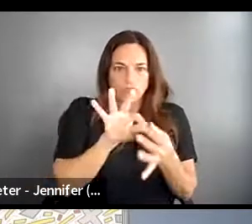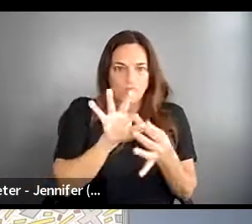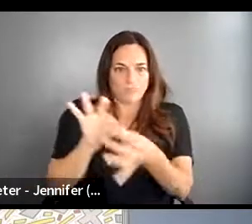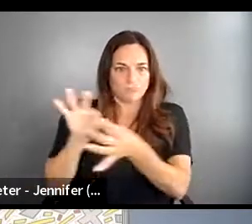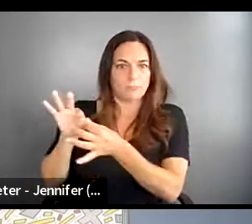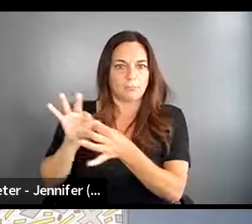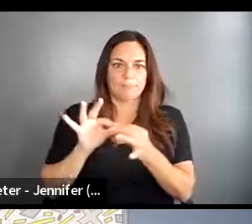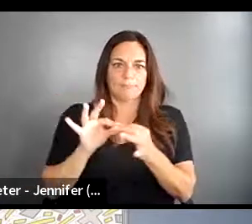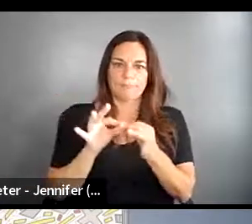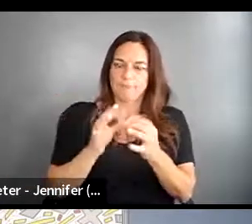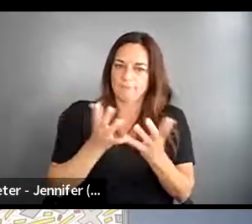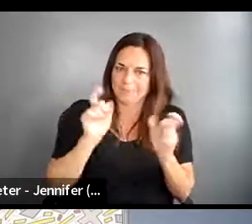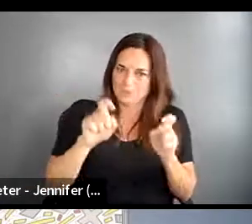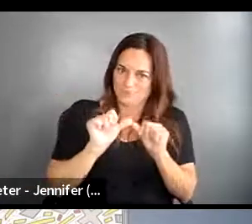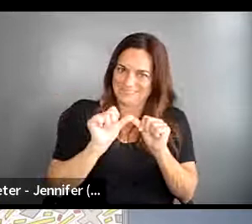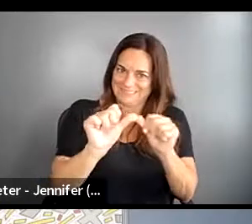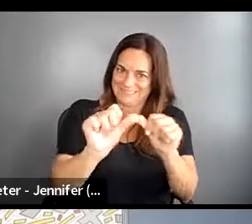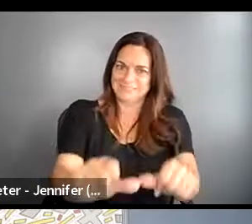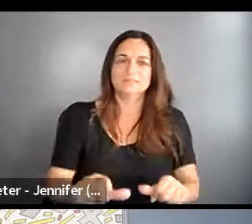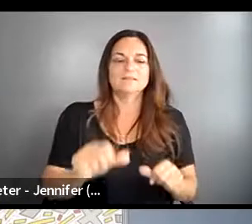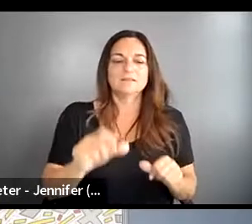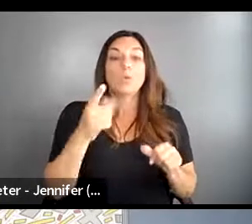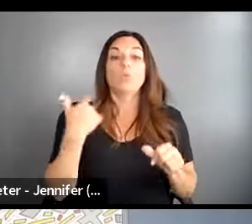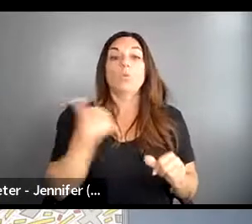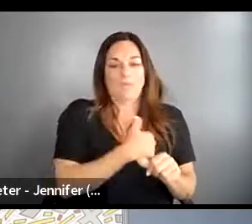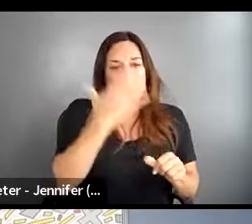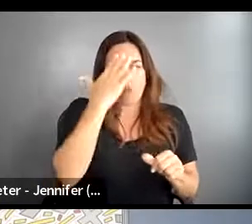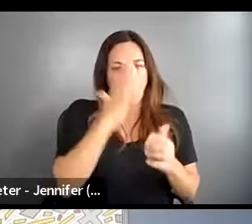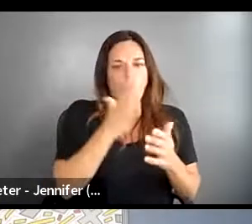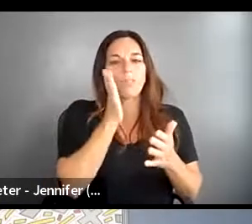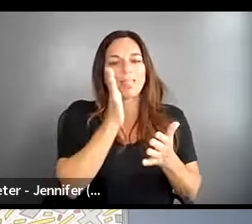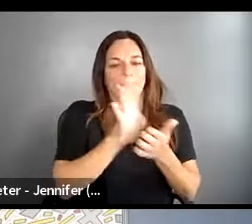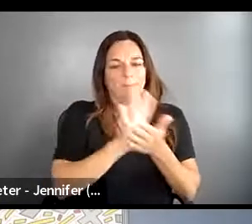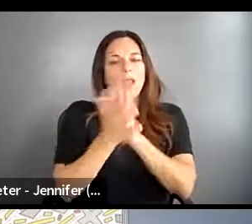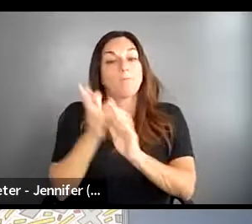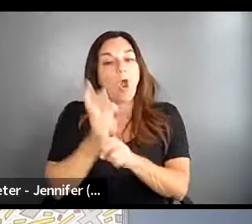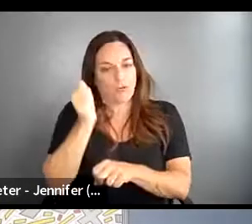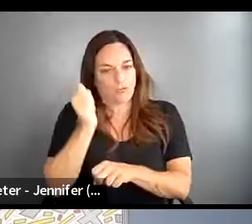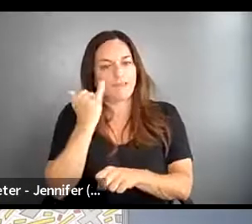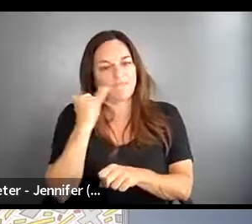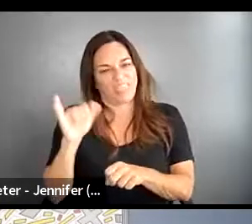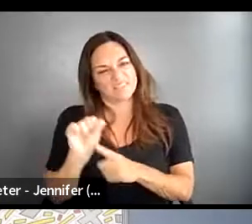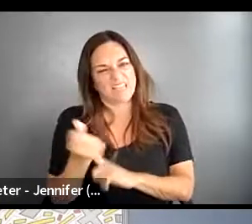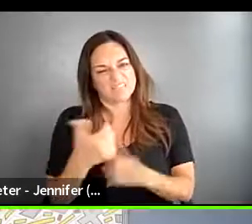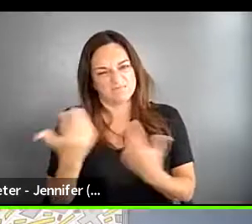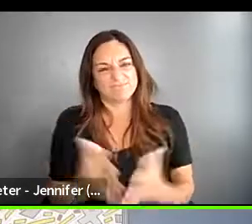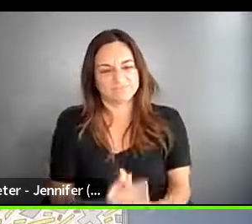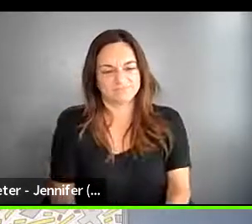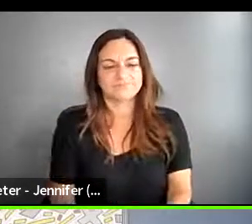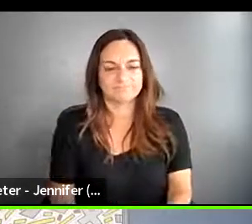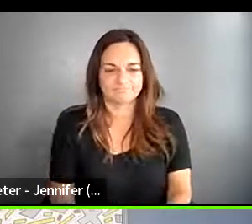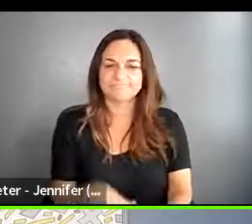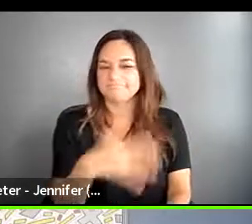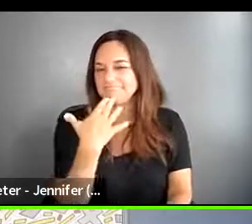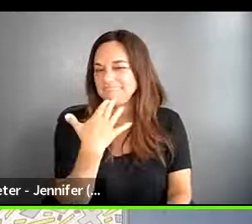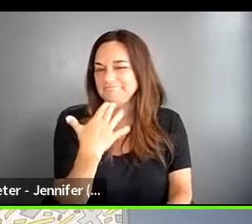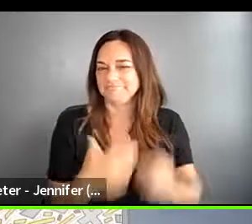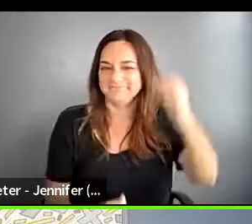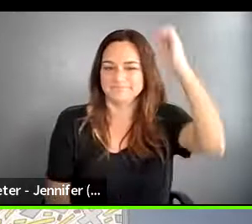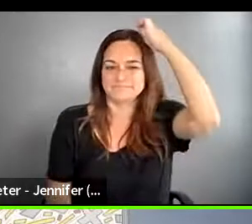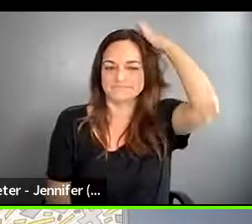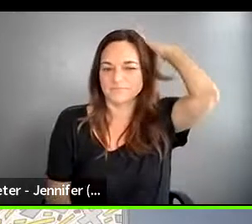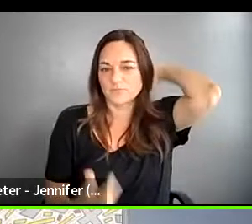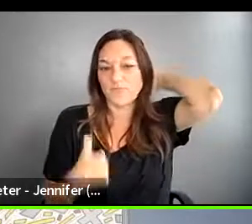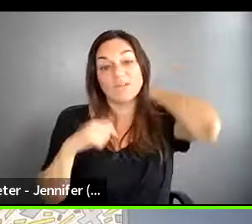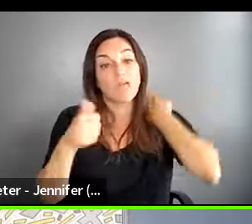continue happening. So we do know it will get harder if that is the case. Thanks, Claudine. We have